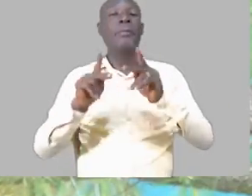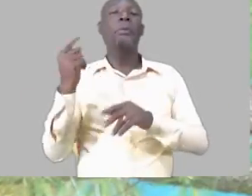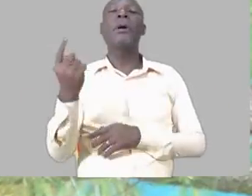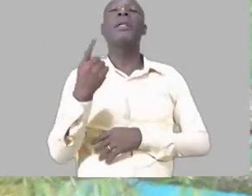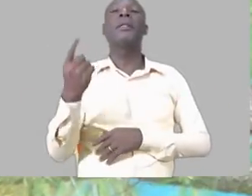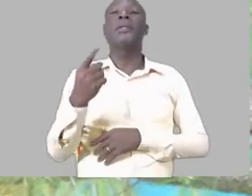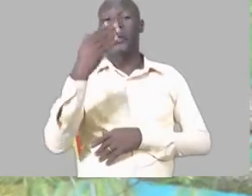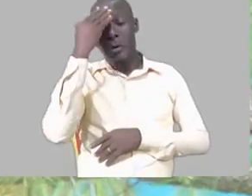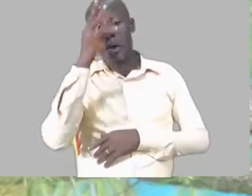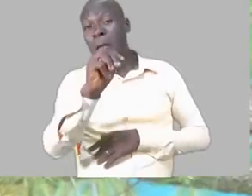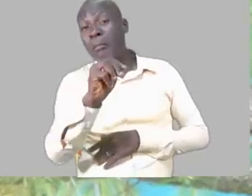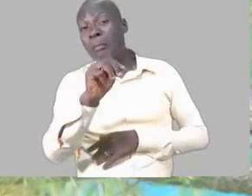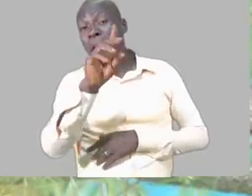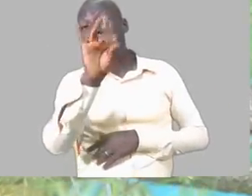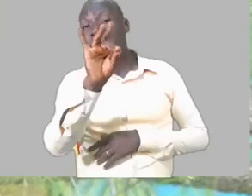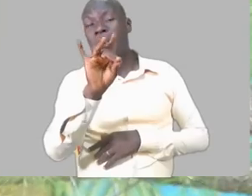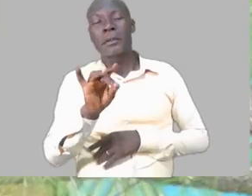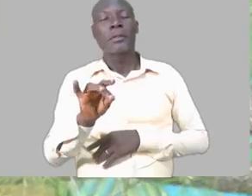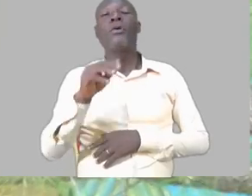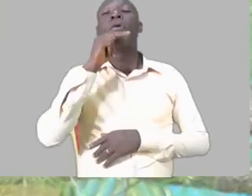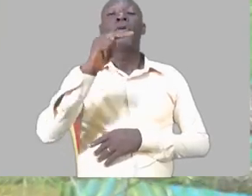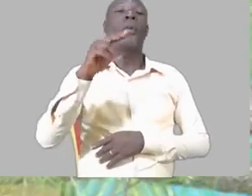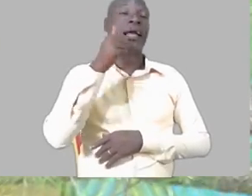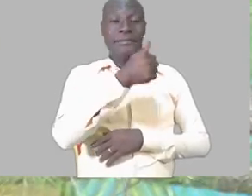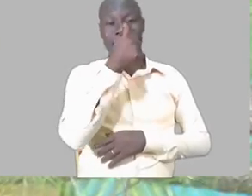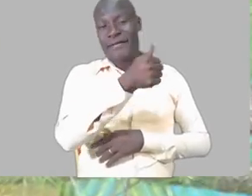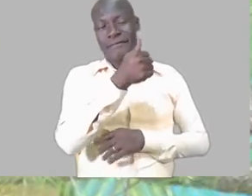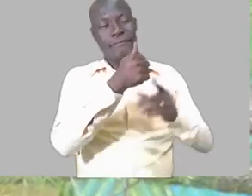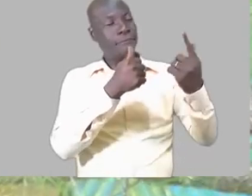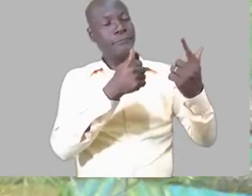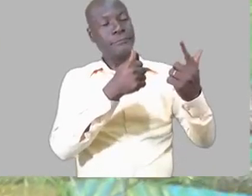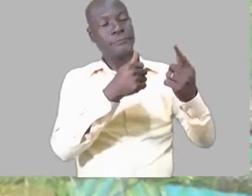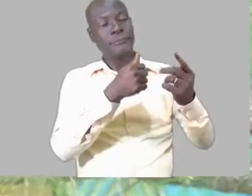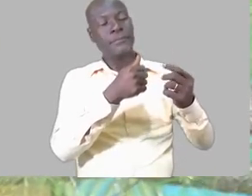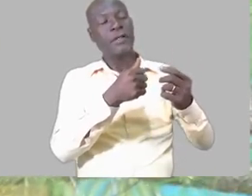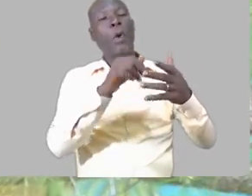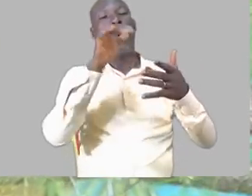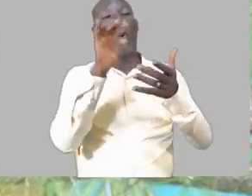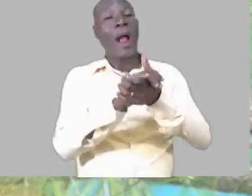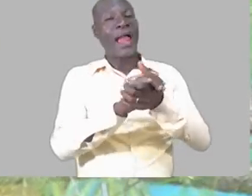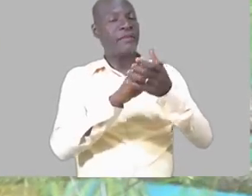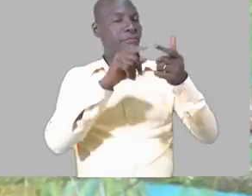Na 80 no uni wo mo. Papa no one ankasa. Na yere.